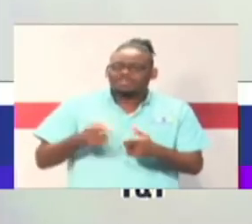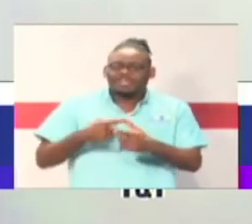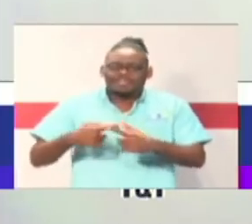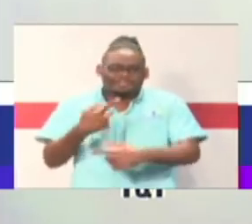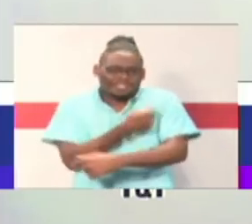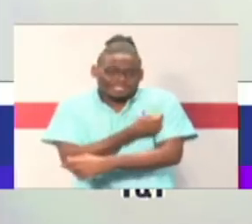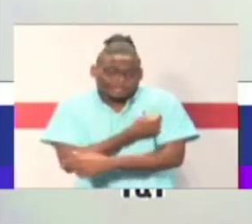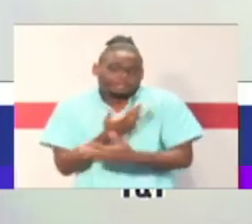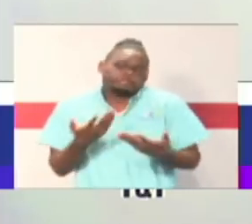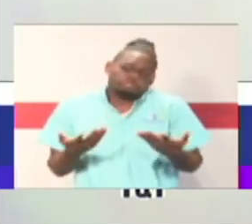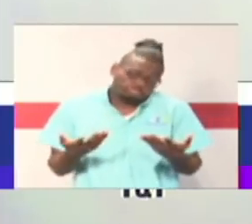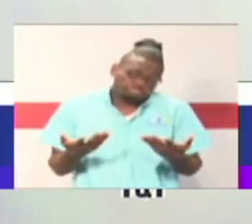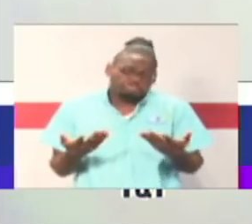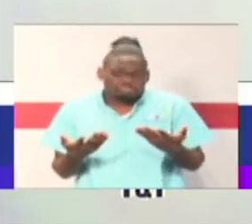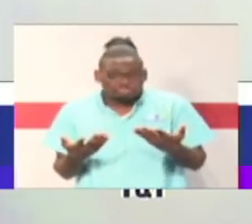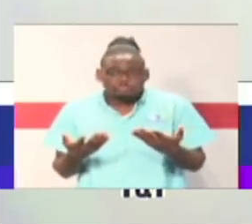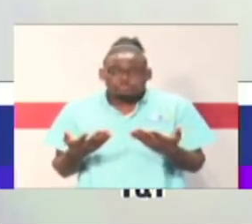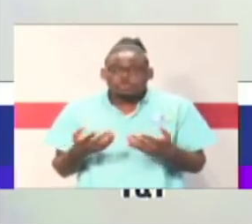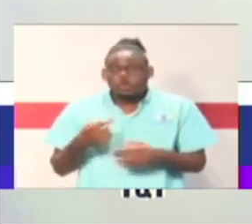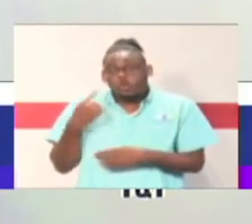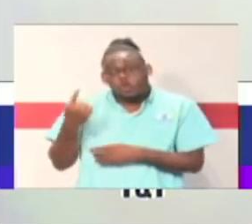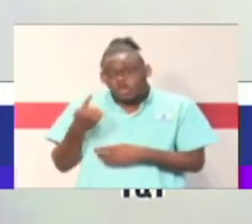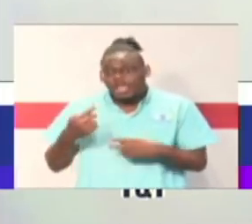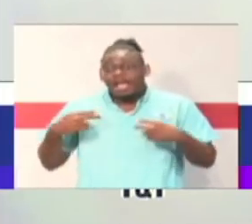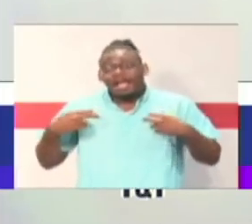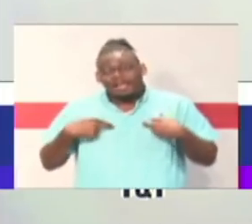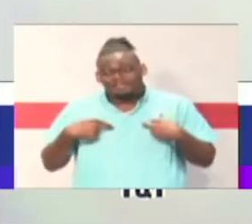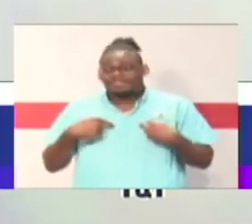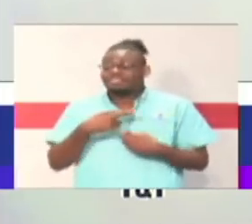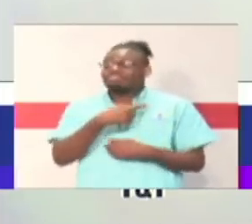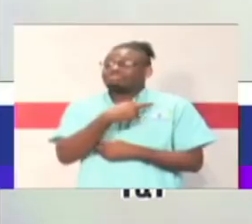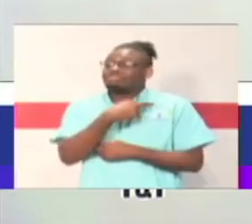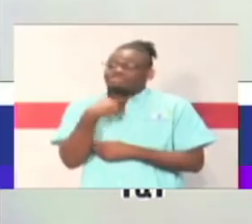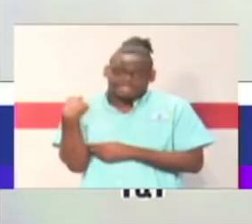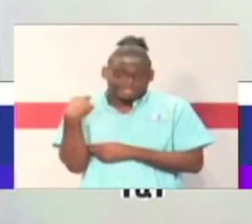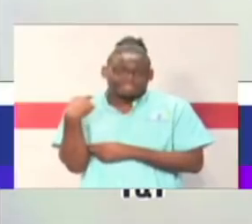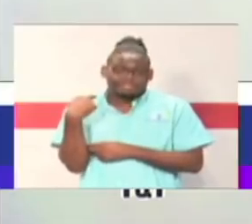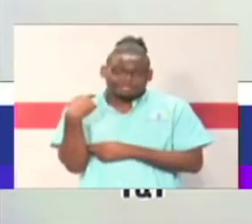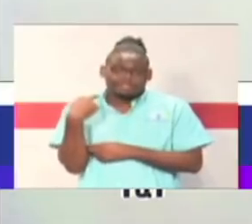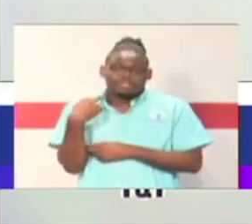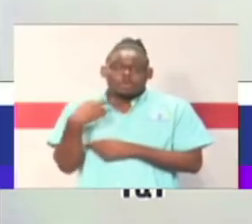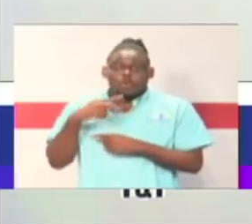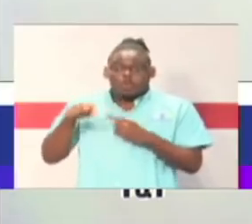But there's always a risk of exposure. Through your interactions